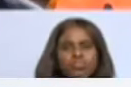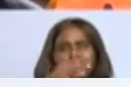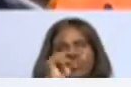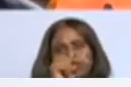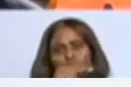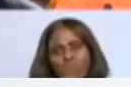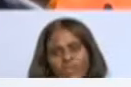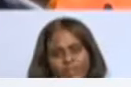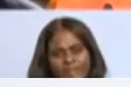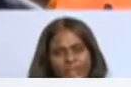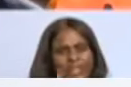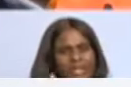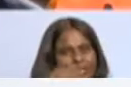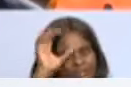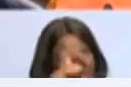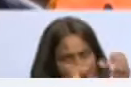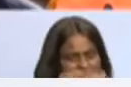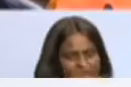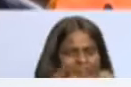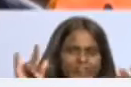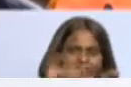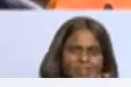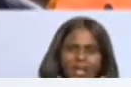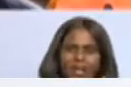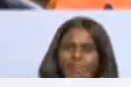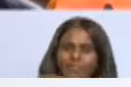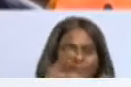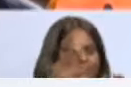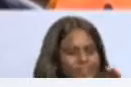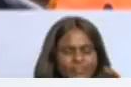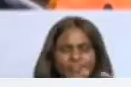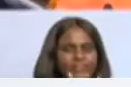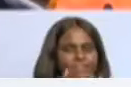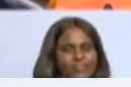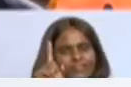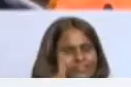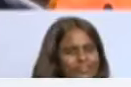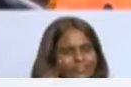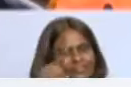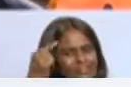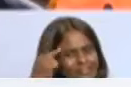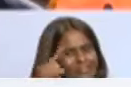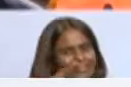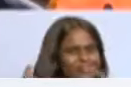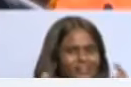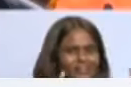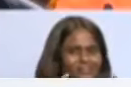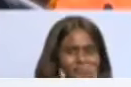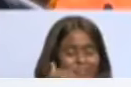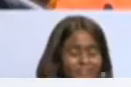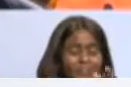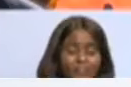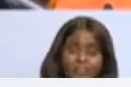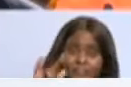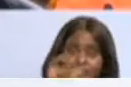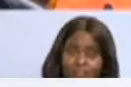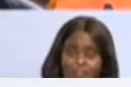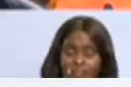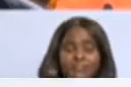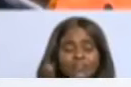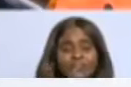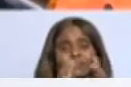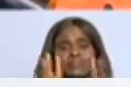Let's assume the plane had not enough fuel. You can't think of that situation. The second runway is